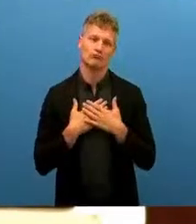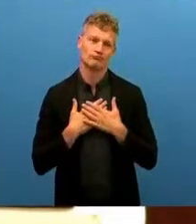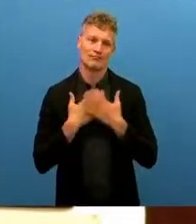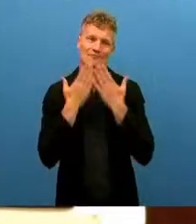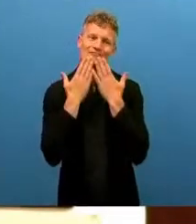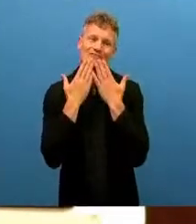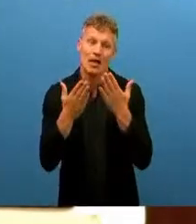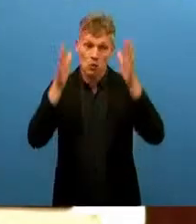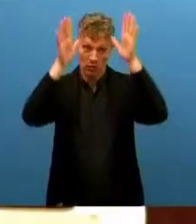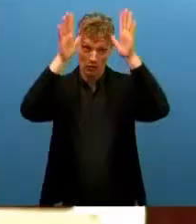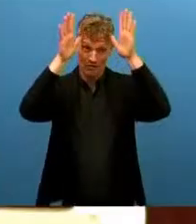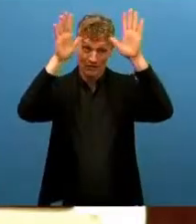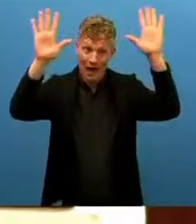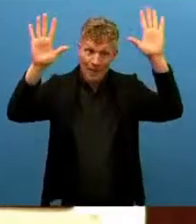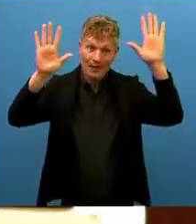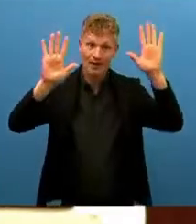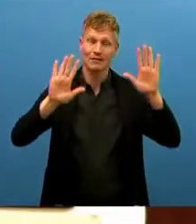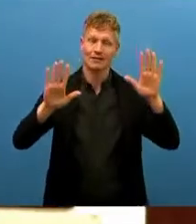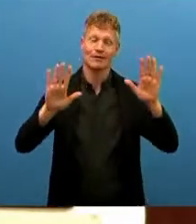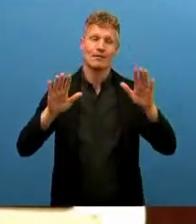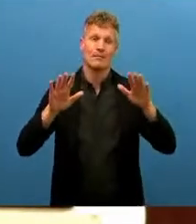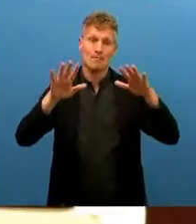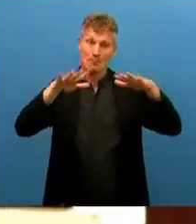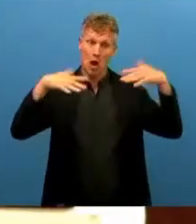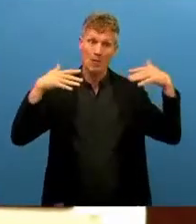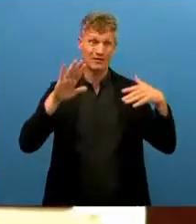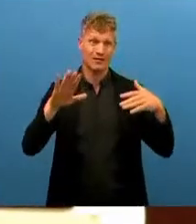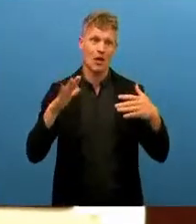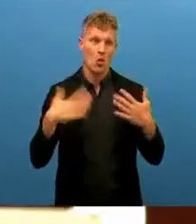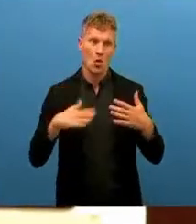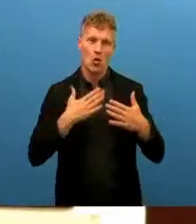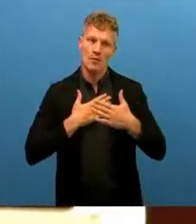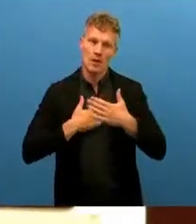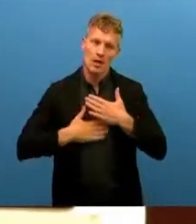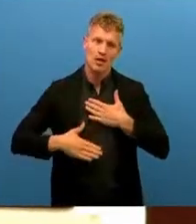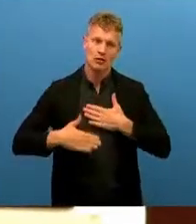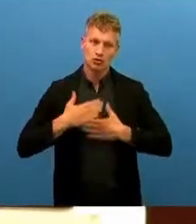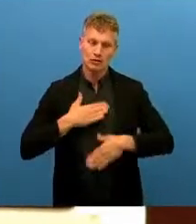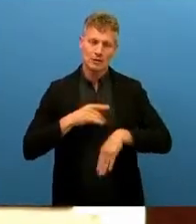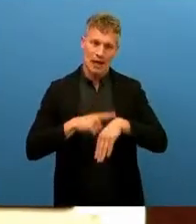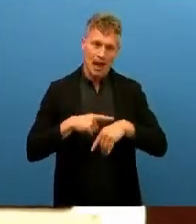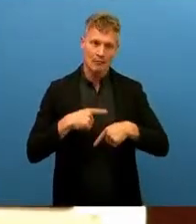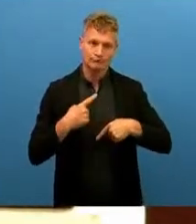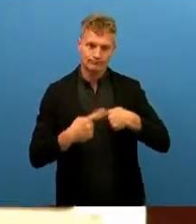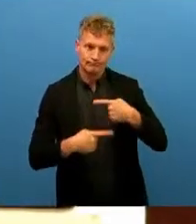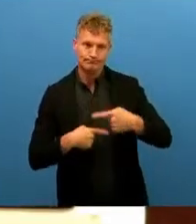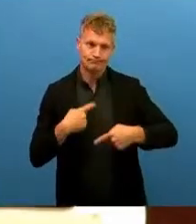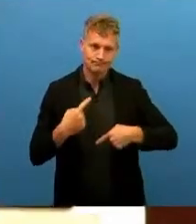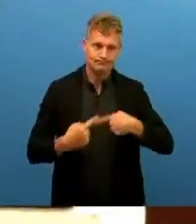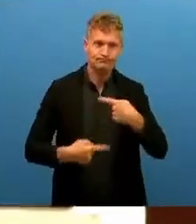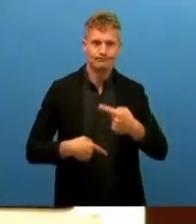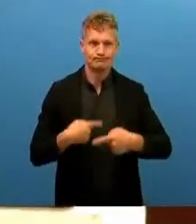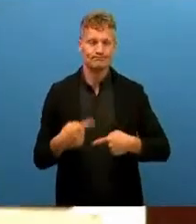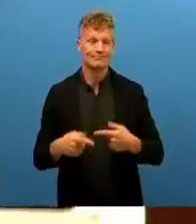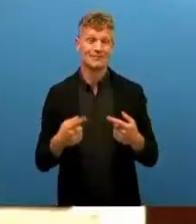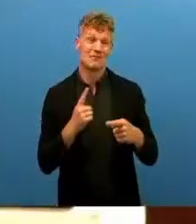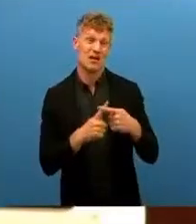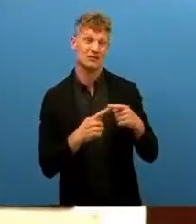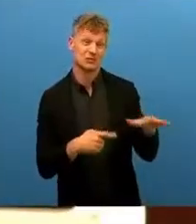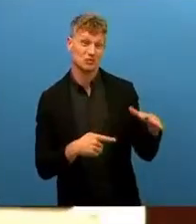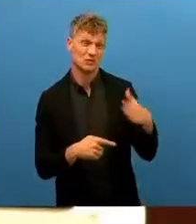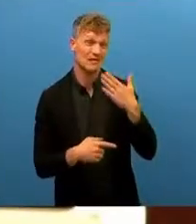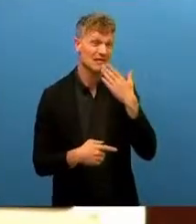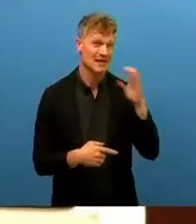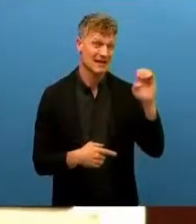the years, as well as EMRIP for its support and flexible cooperation in this important matter. EMRIP has revised